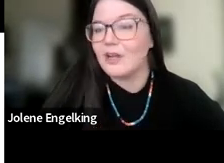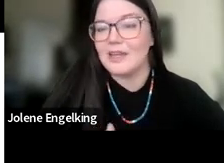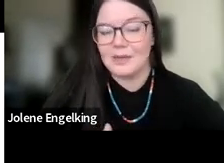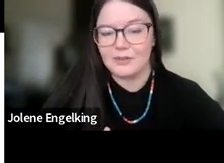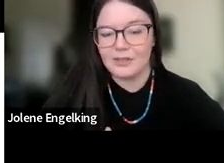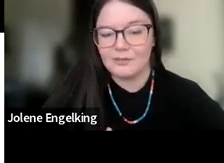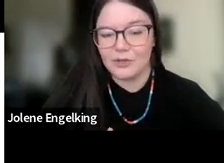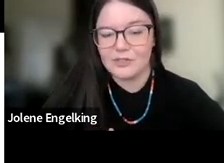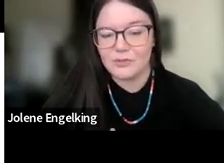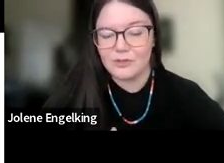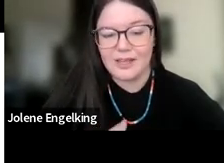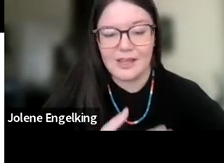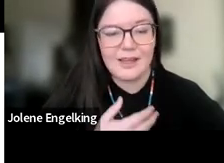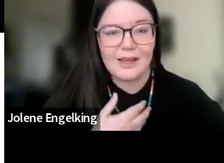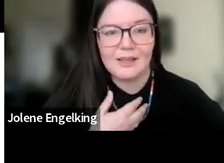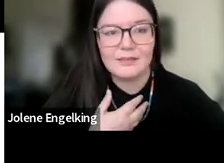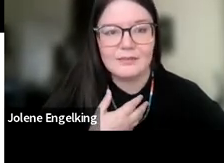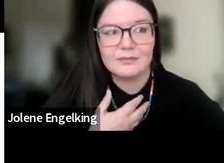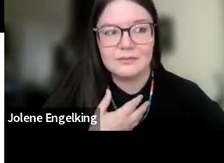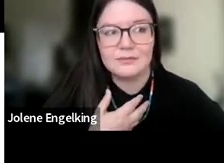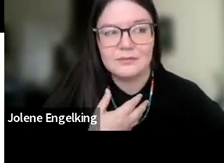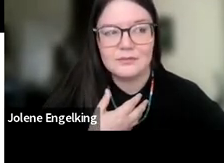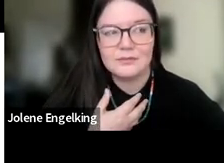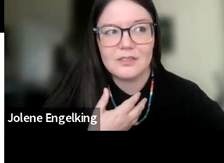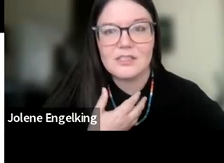her grandma came out of boarding school and had